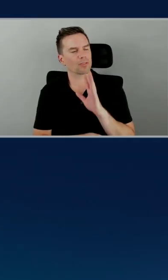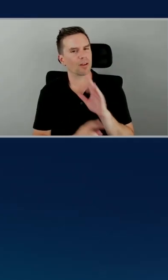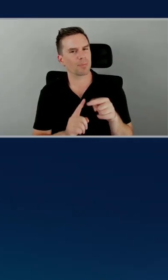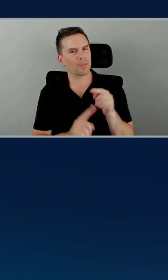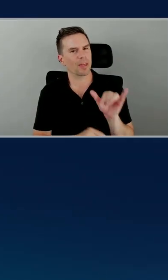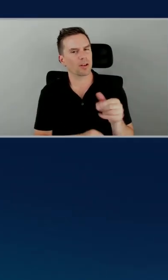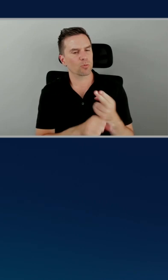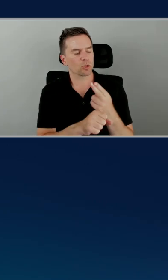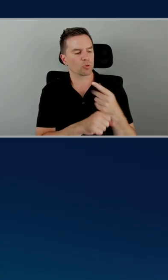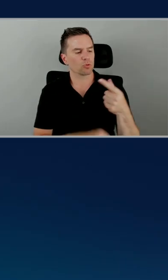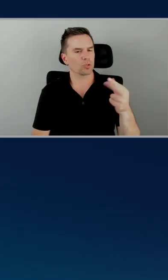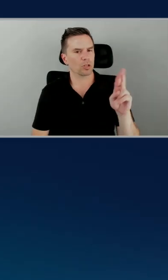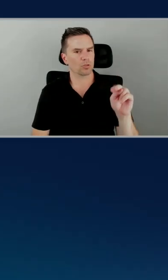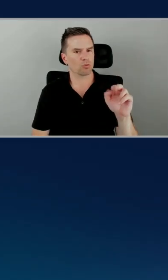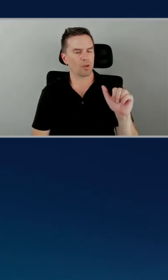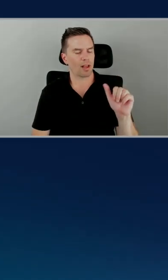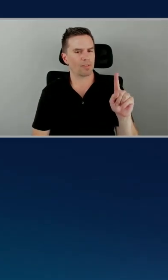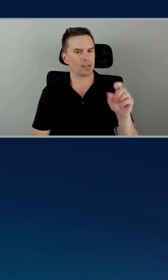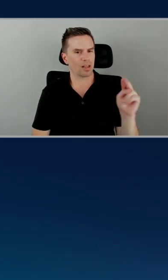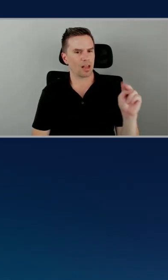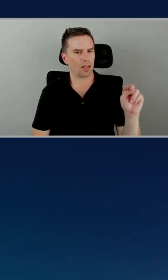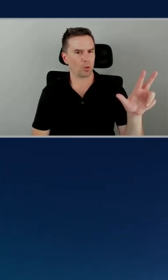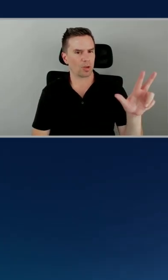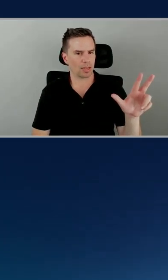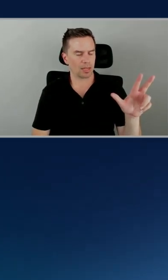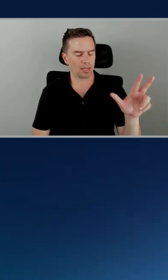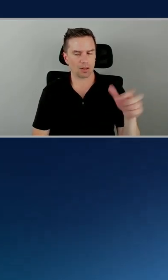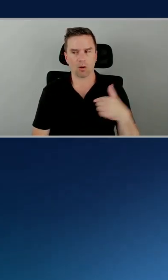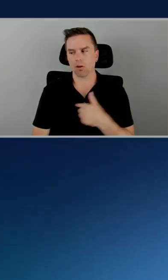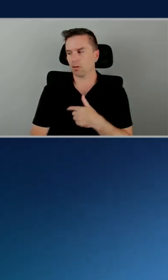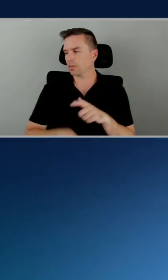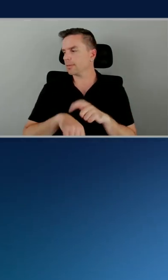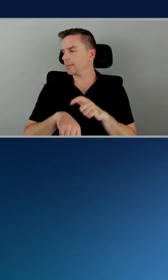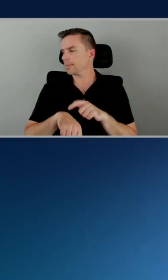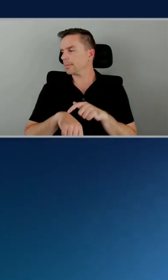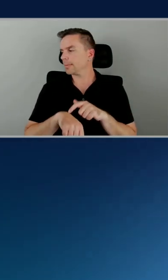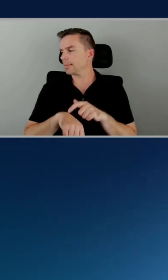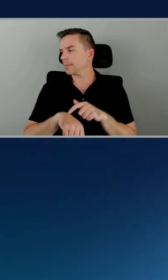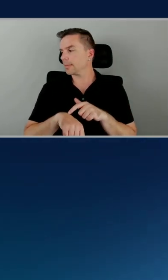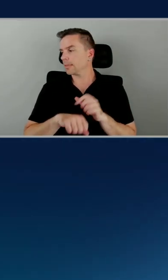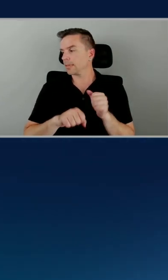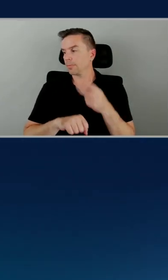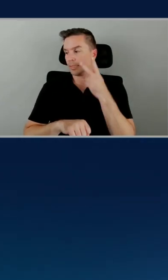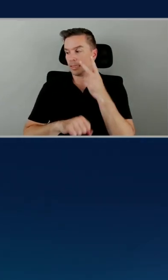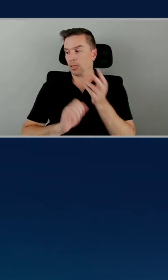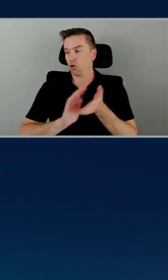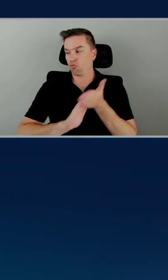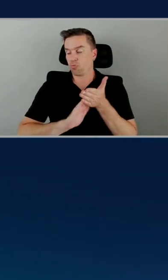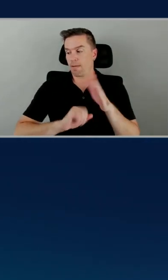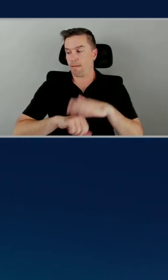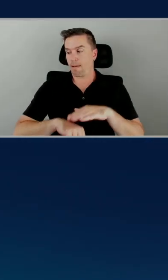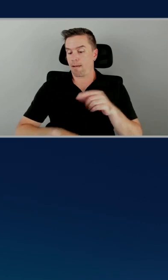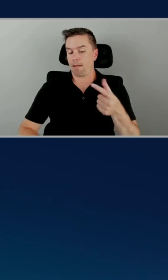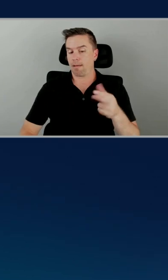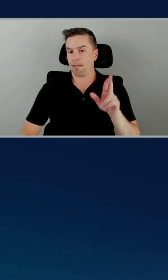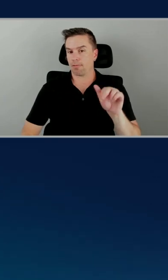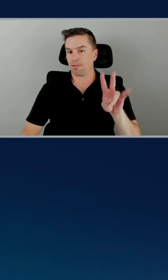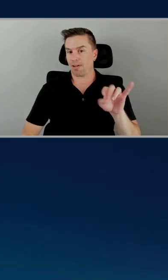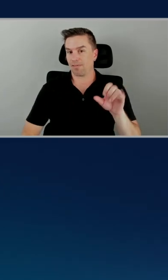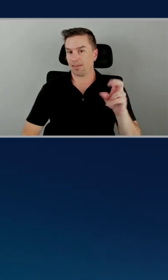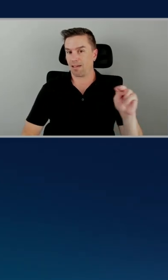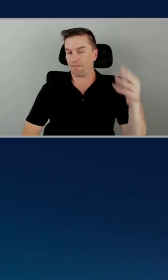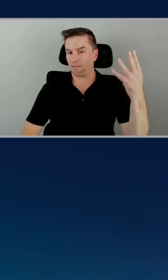right? We're very short on time. I don't know if we're going to be able to see you run it on Graviton 4. I imagine you've got that pulled